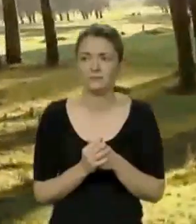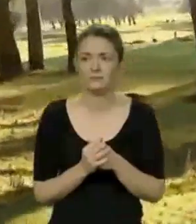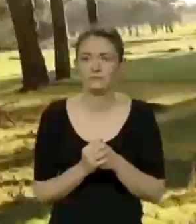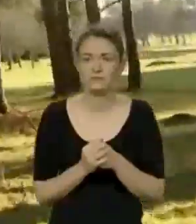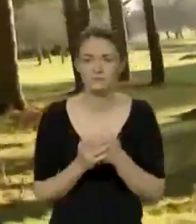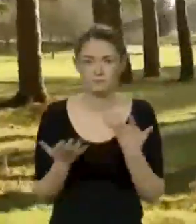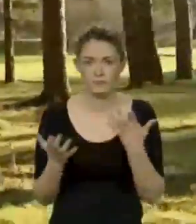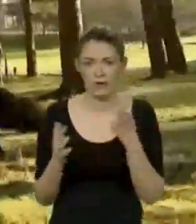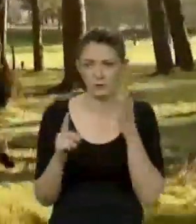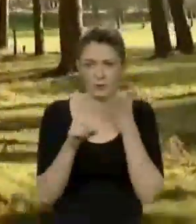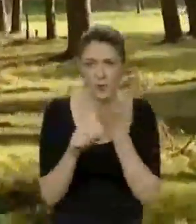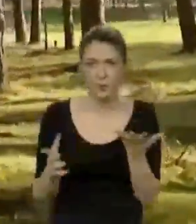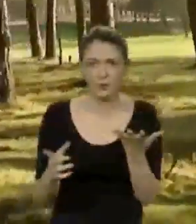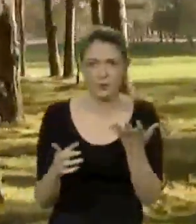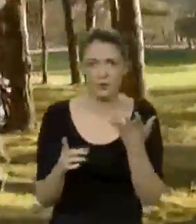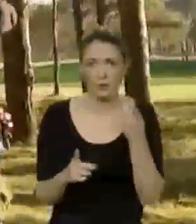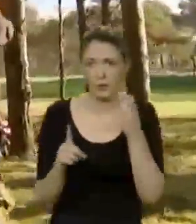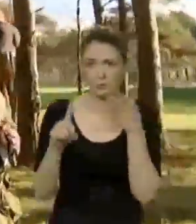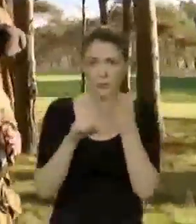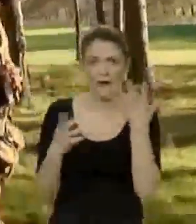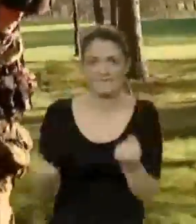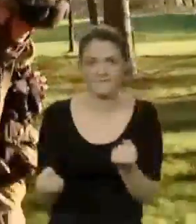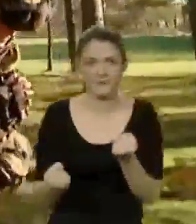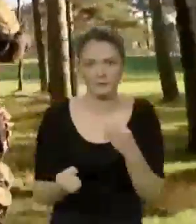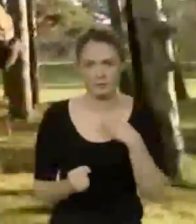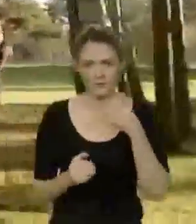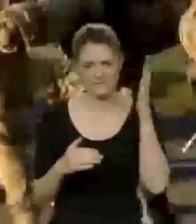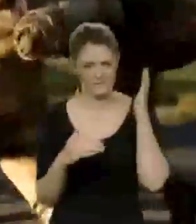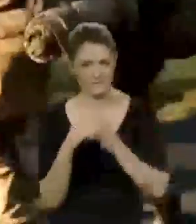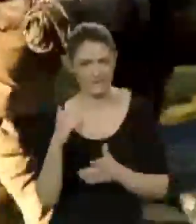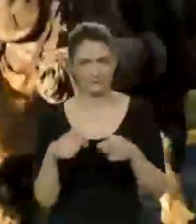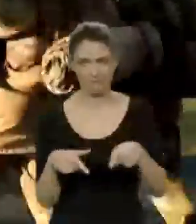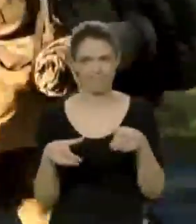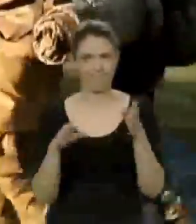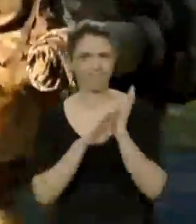What's the goal? What's the one goal you have now? Finish it, Fraser. Good man, good man.